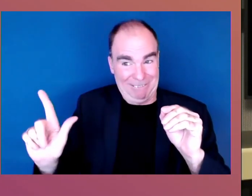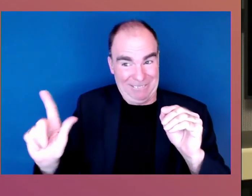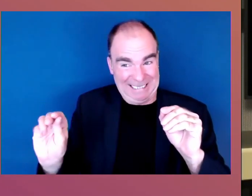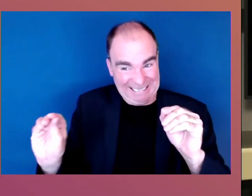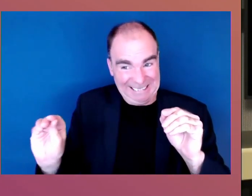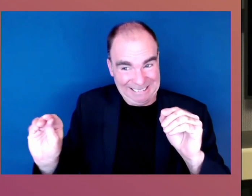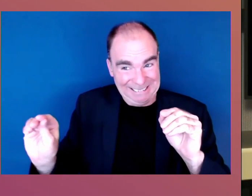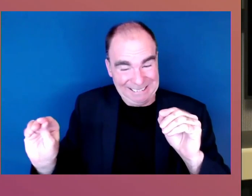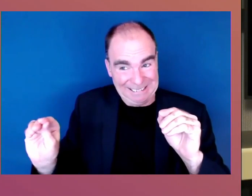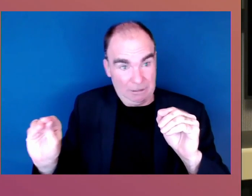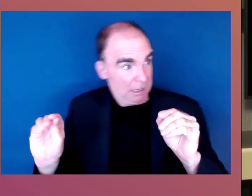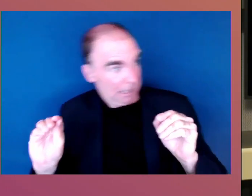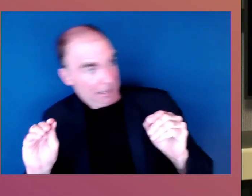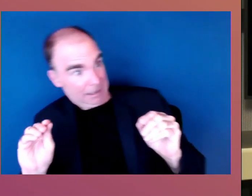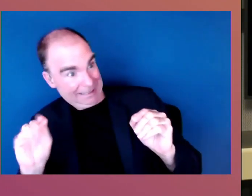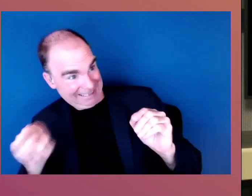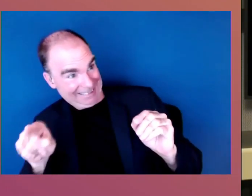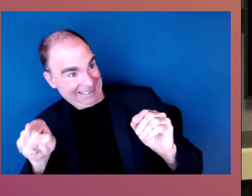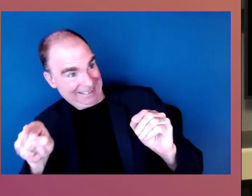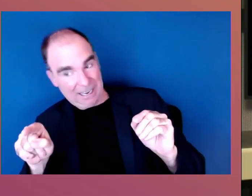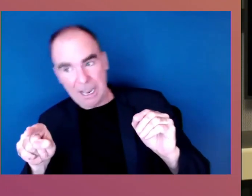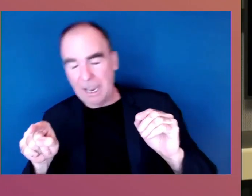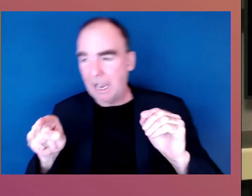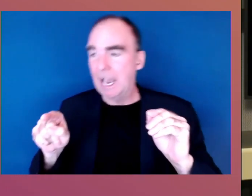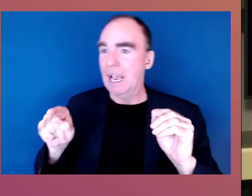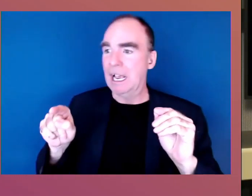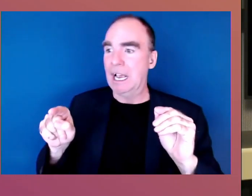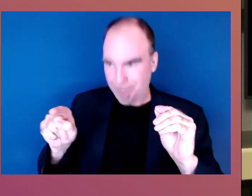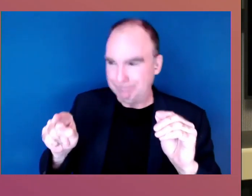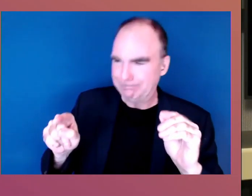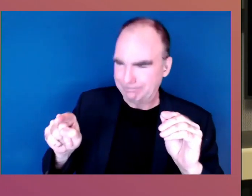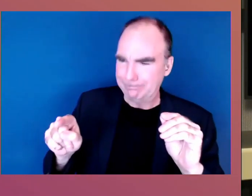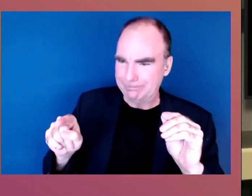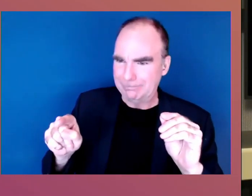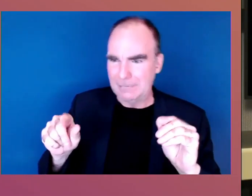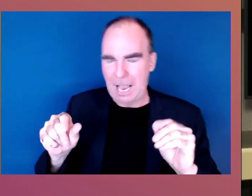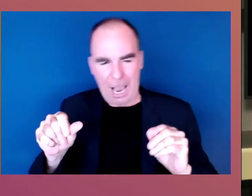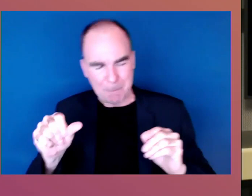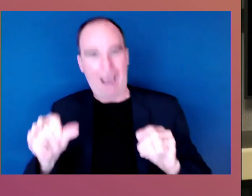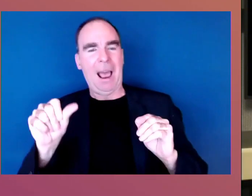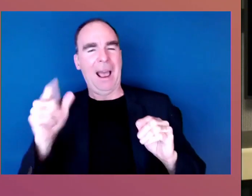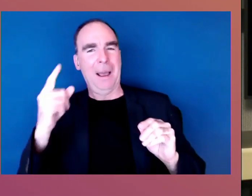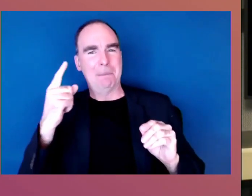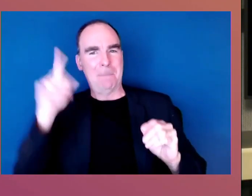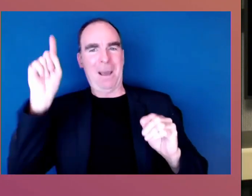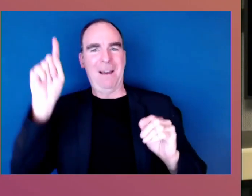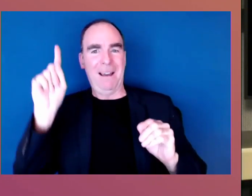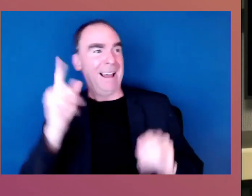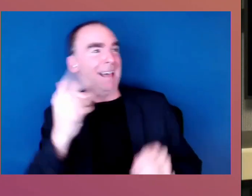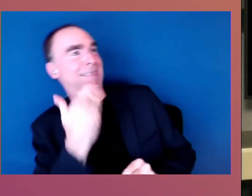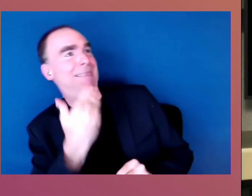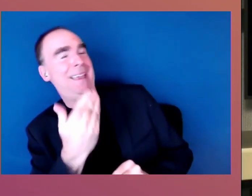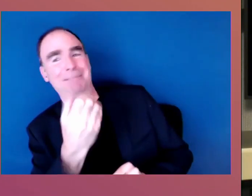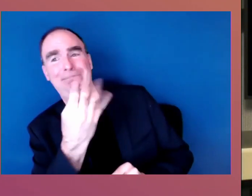Yeah. Here? Yeah, I think so. Oh, yeah, it is. We made it. Thank you. You're